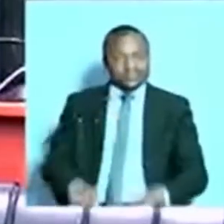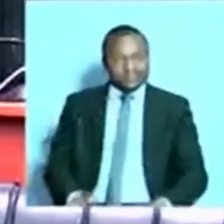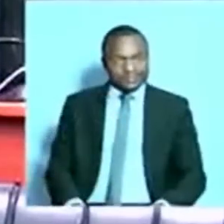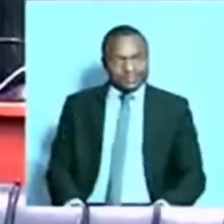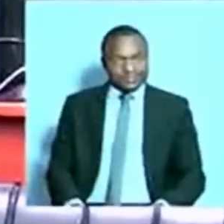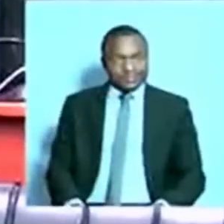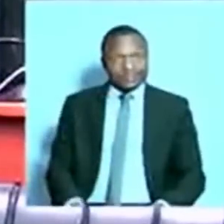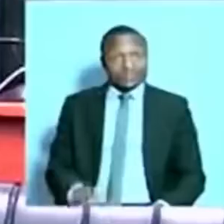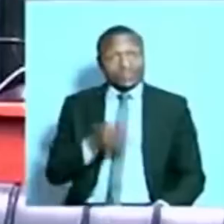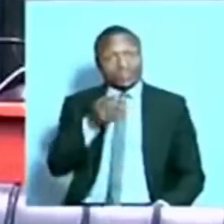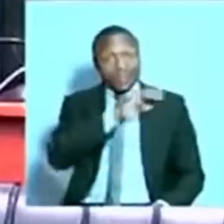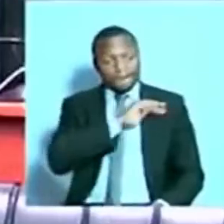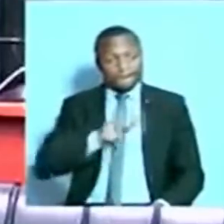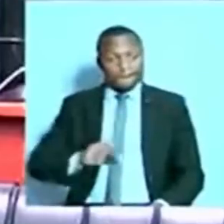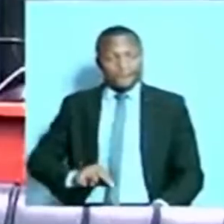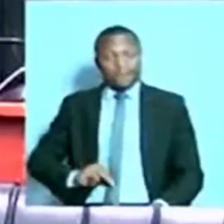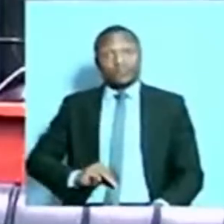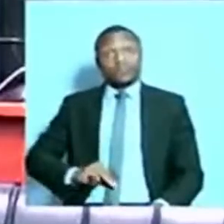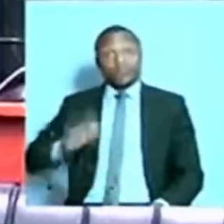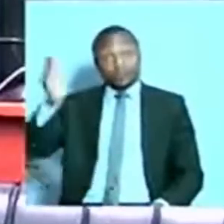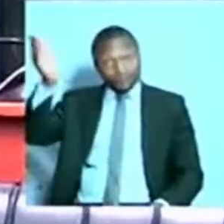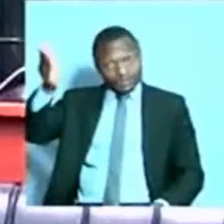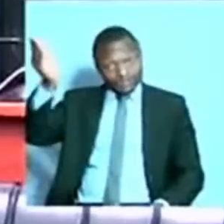that member who is on the floor of the House.